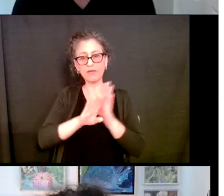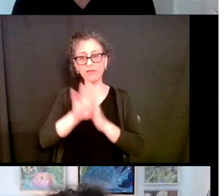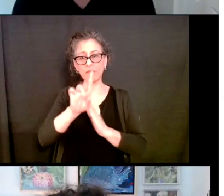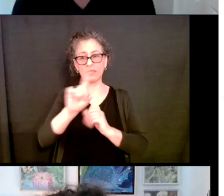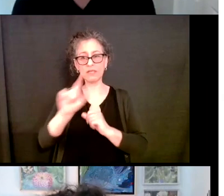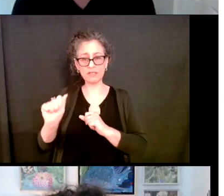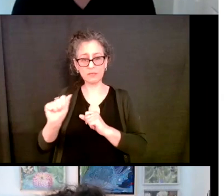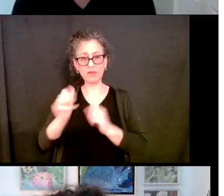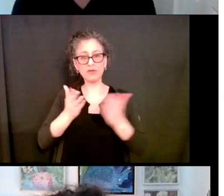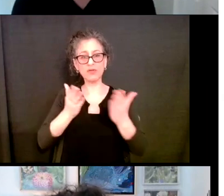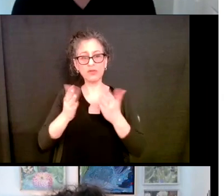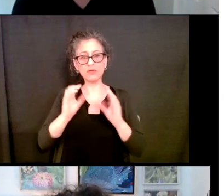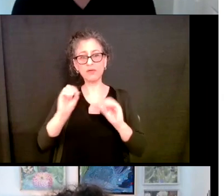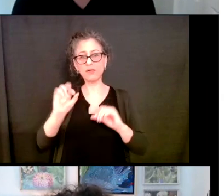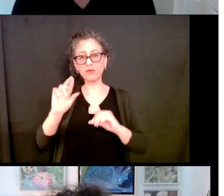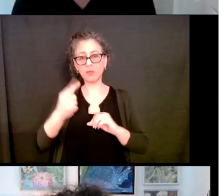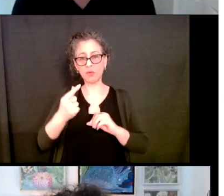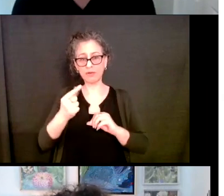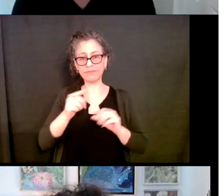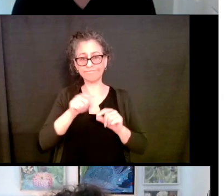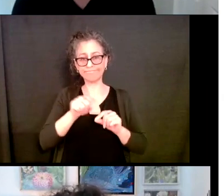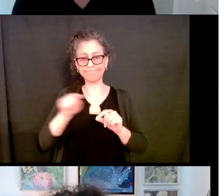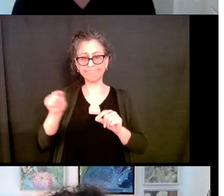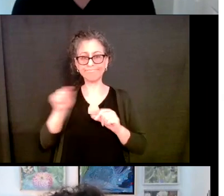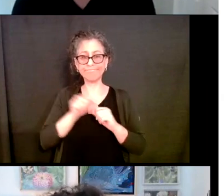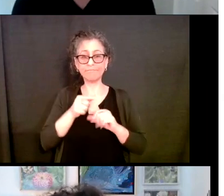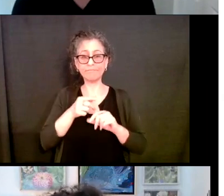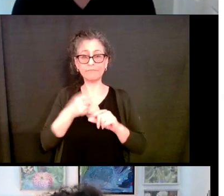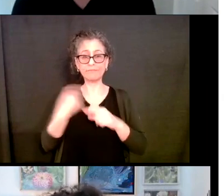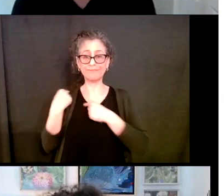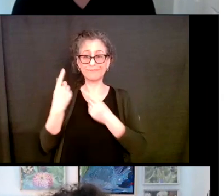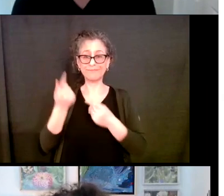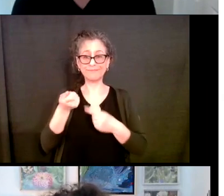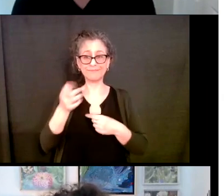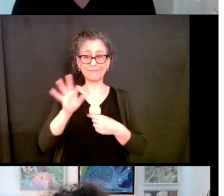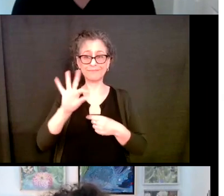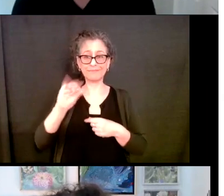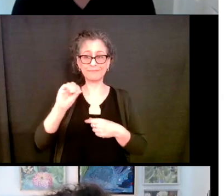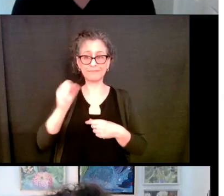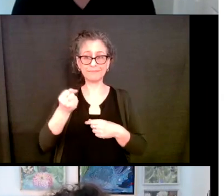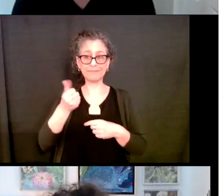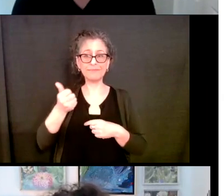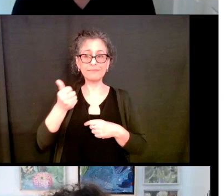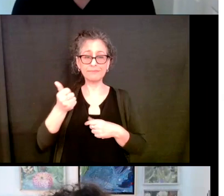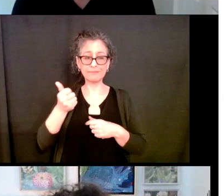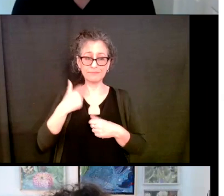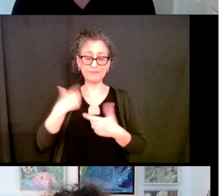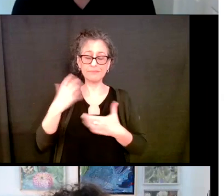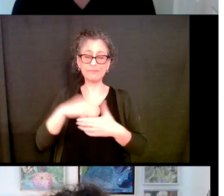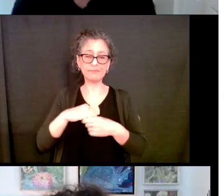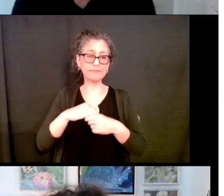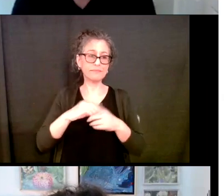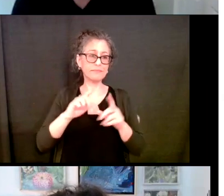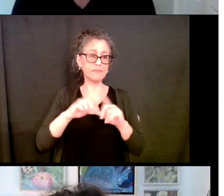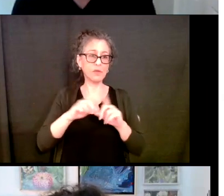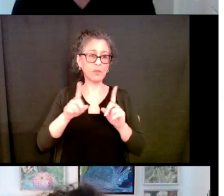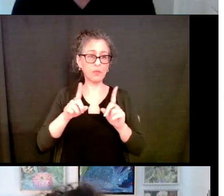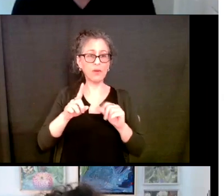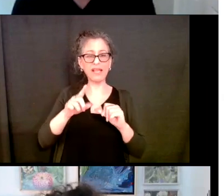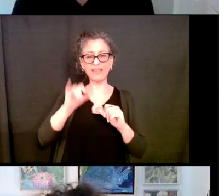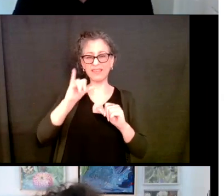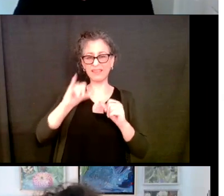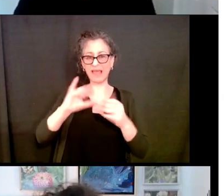service organizations. Since the early 1990s, John has been involved with the intellectual and